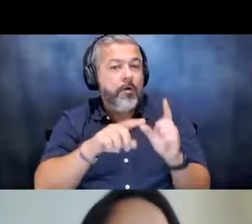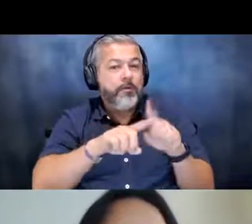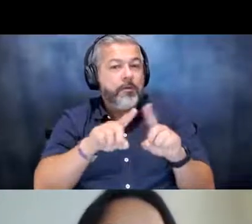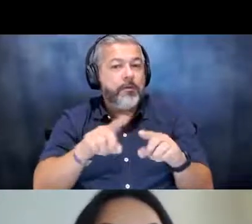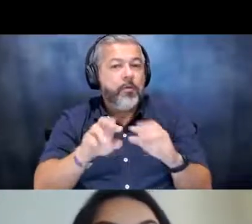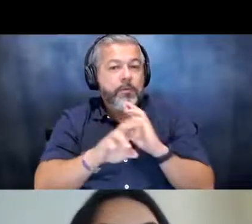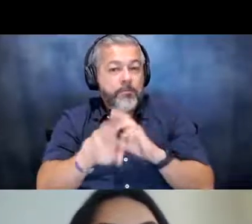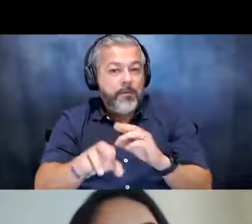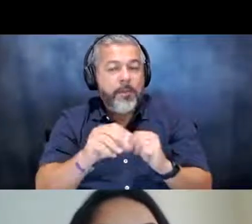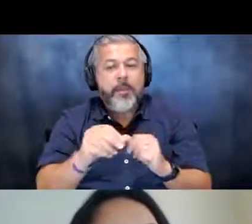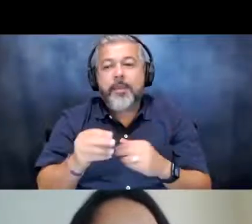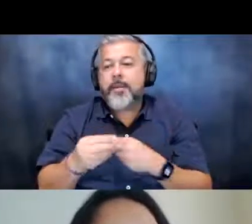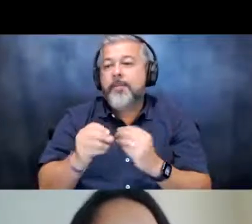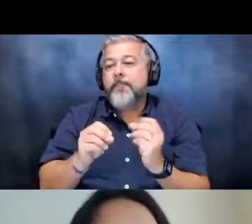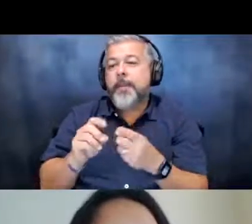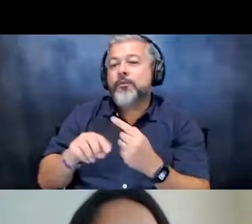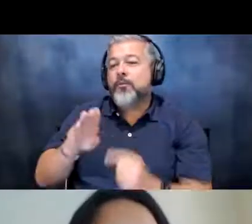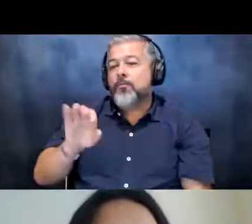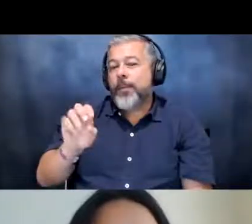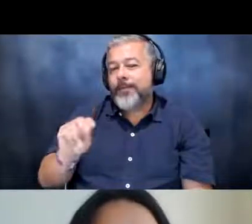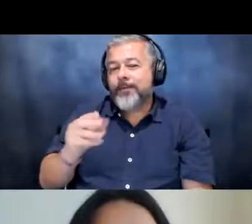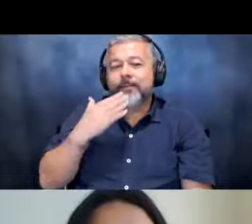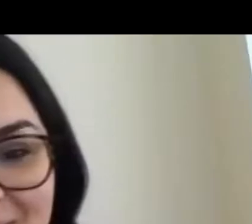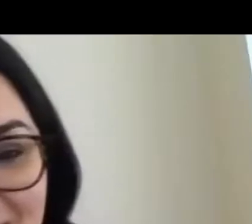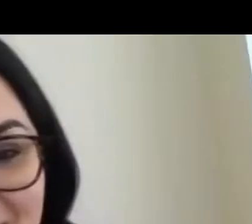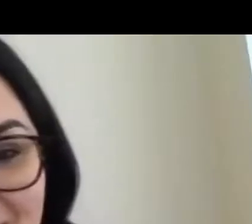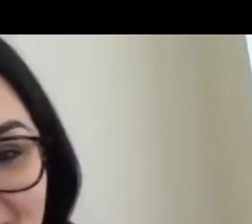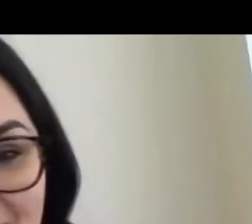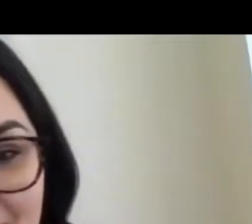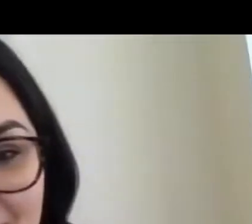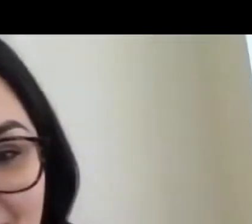back to Brandon. Thank you so much for this opportunity.